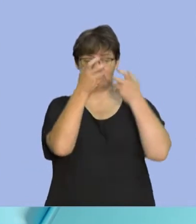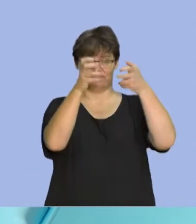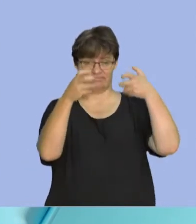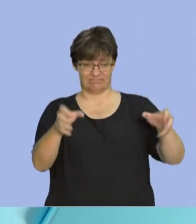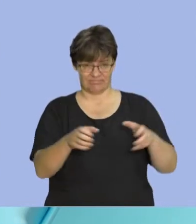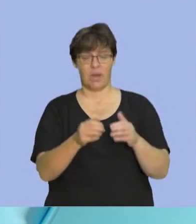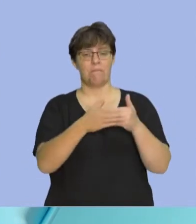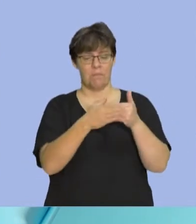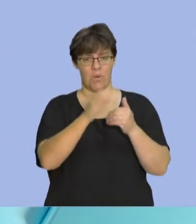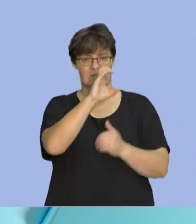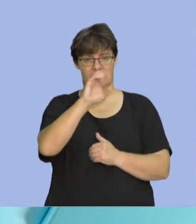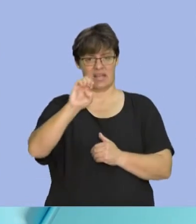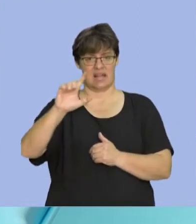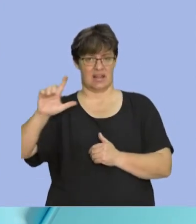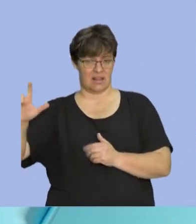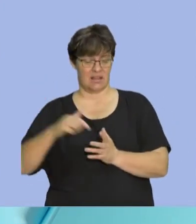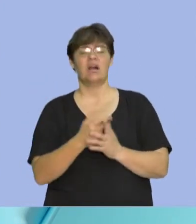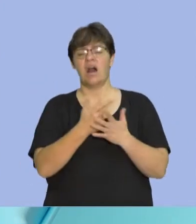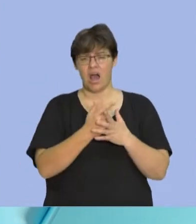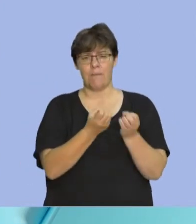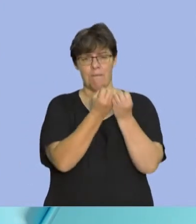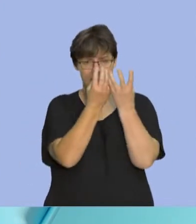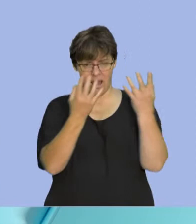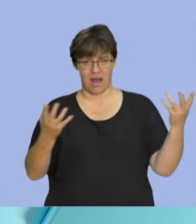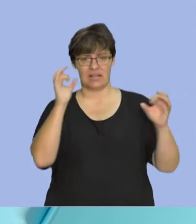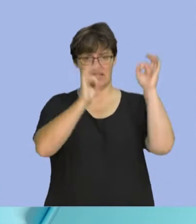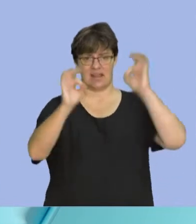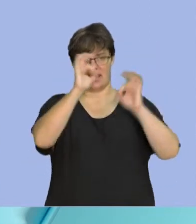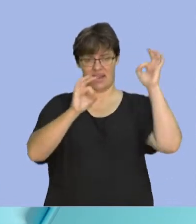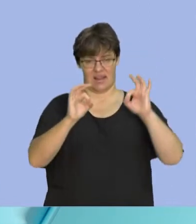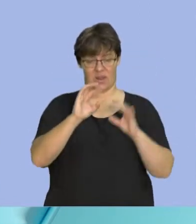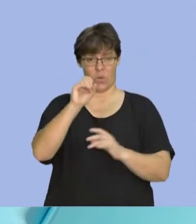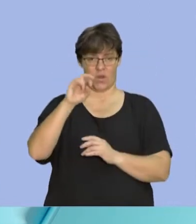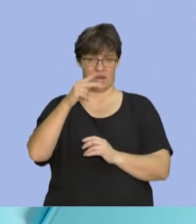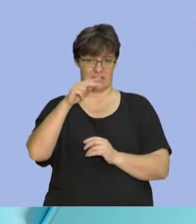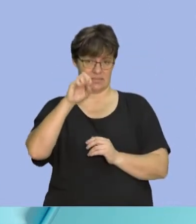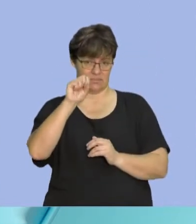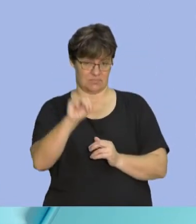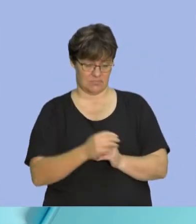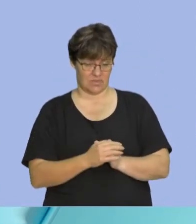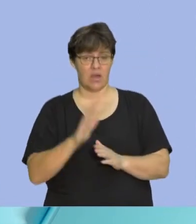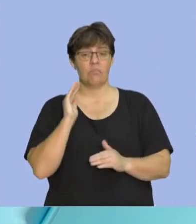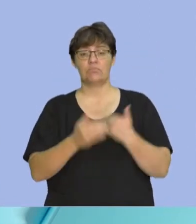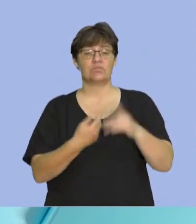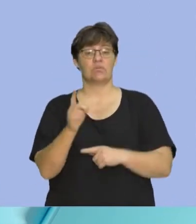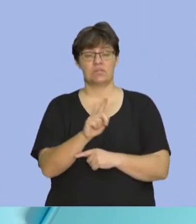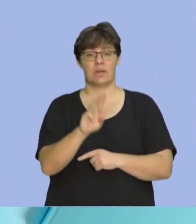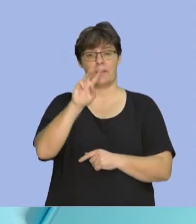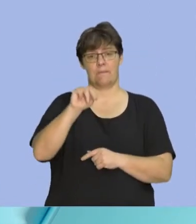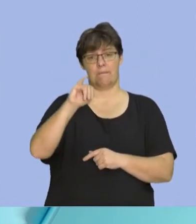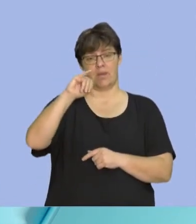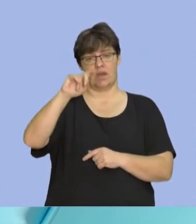produces more cells, and becomes this multicellular organism. That is all happening through a process known as